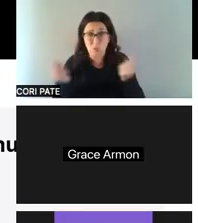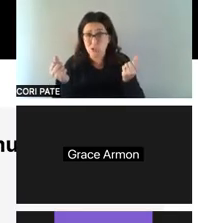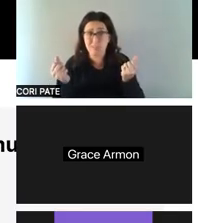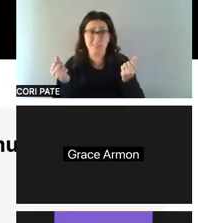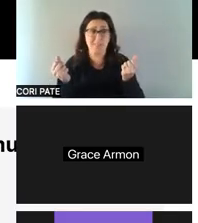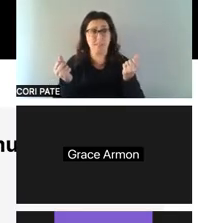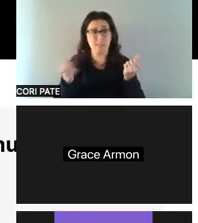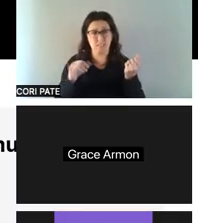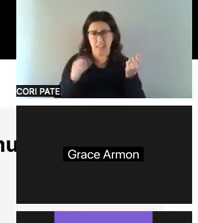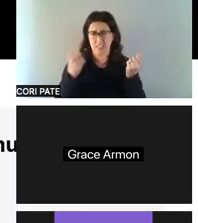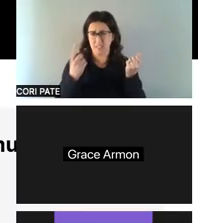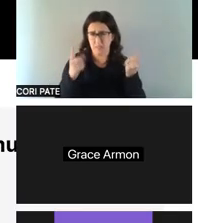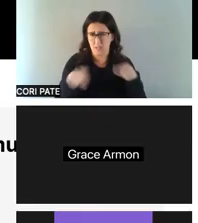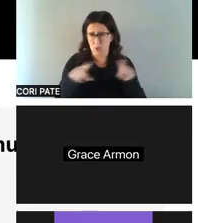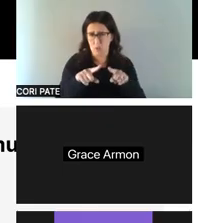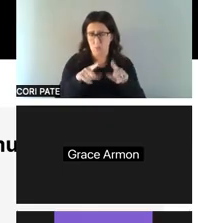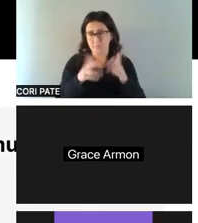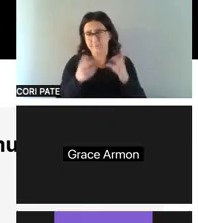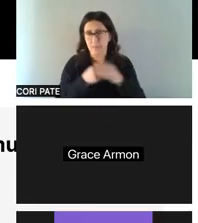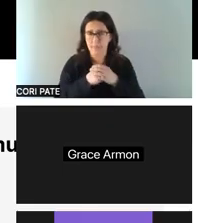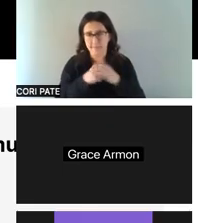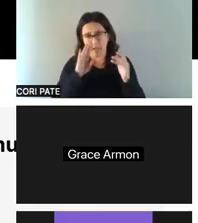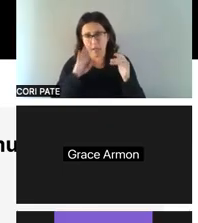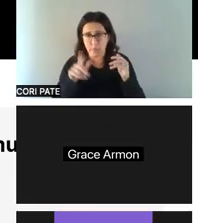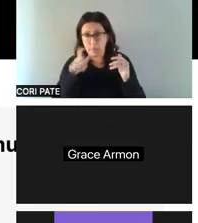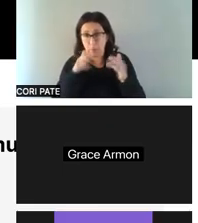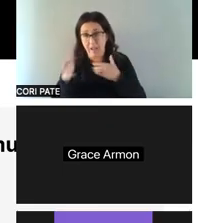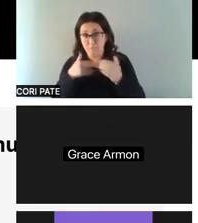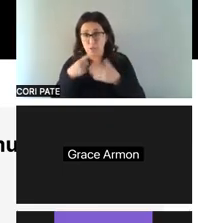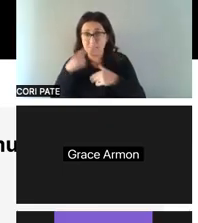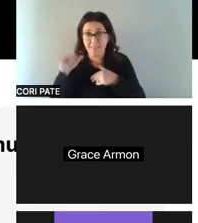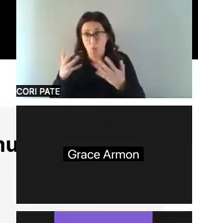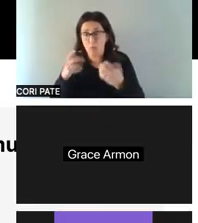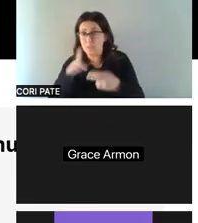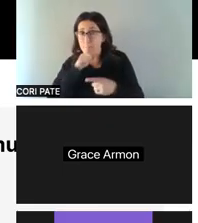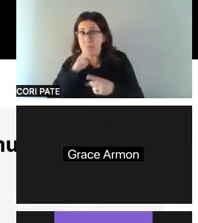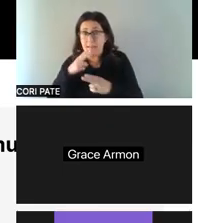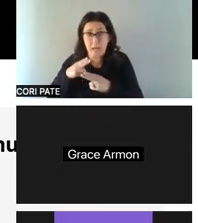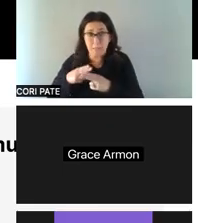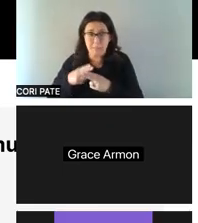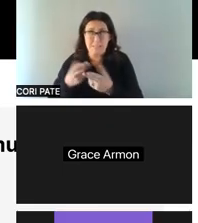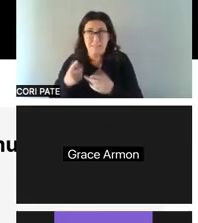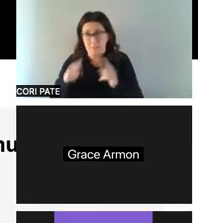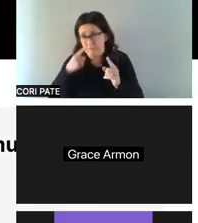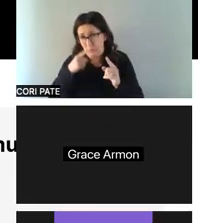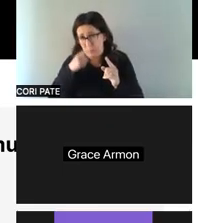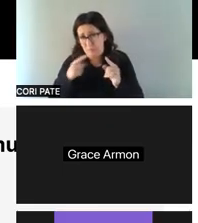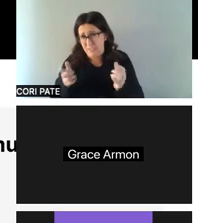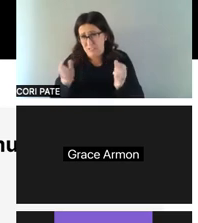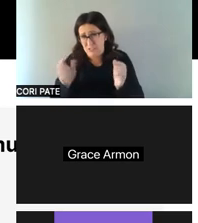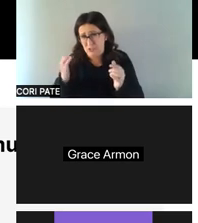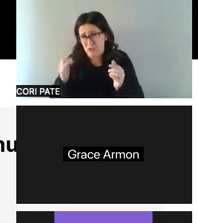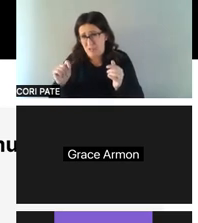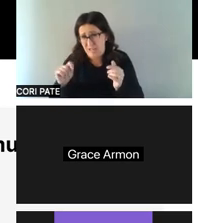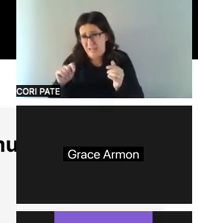Is that something you think? I know that whoever said that probably wants to stay anonymous, but if you could also put it in the chat, I know you can send more than